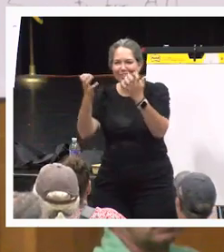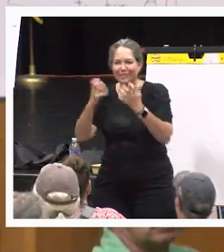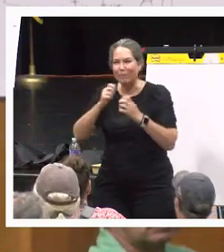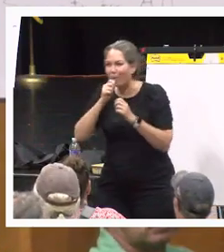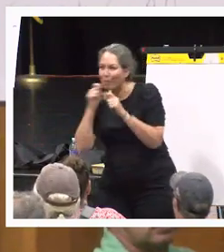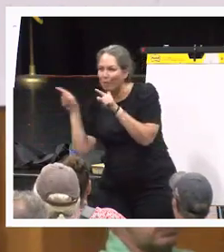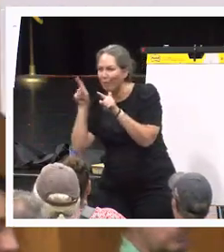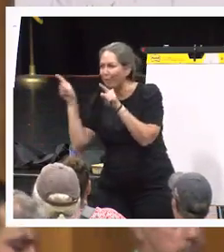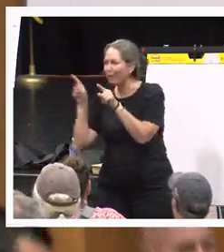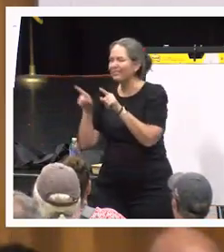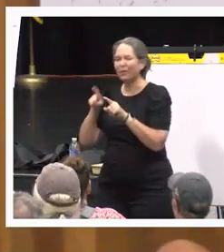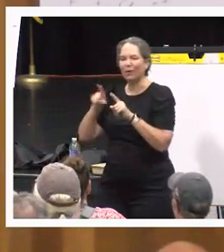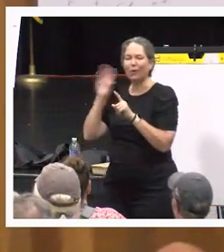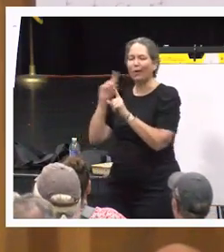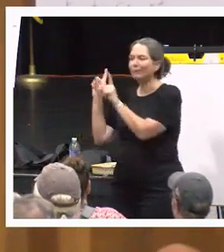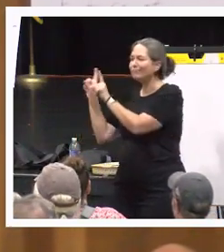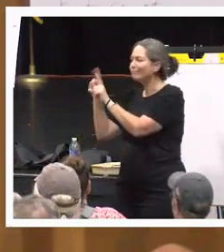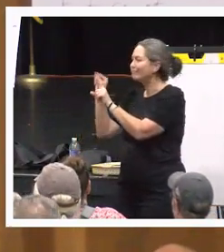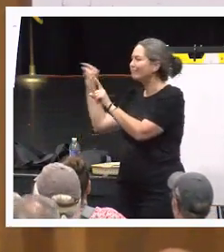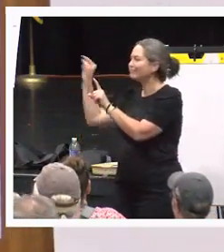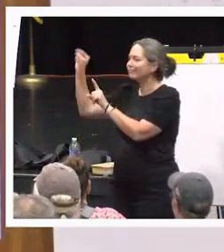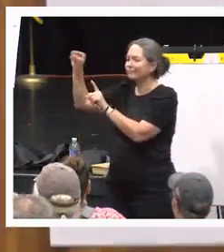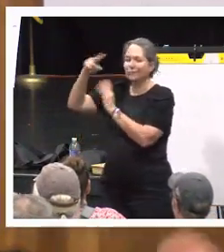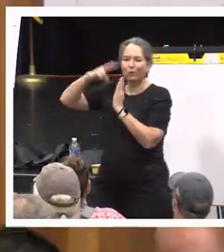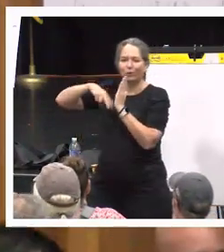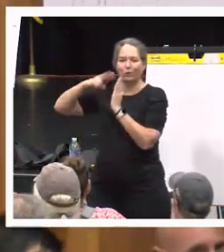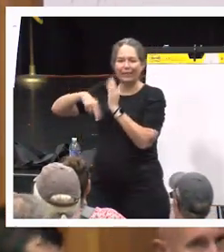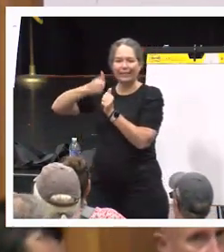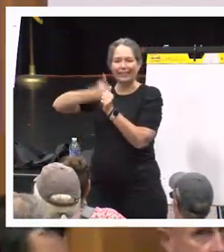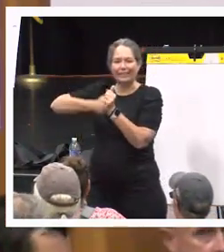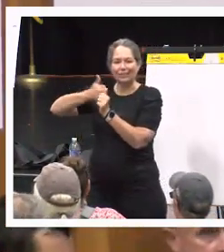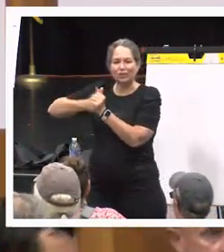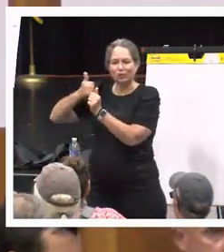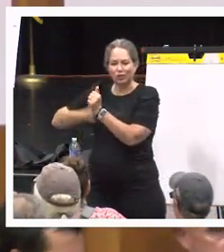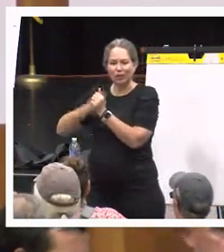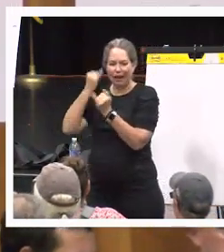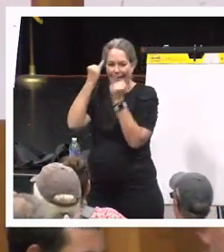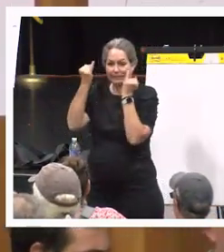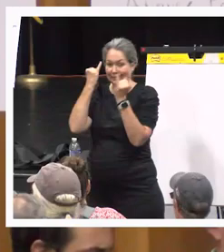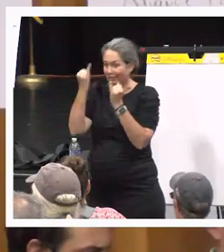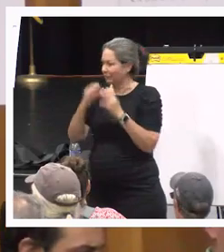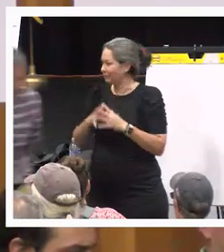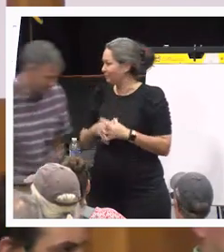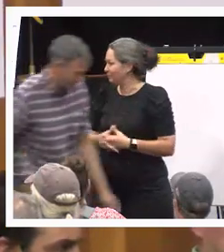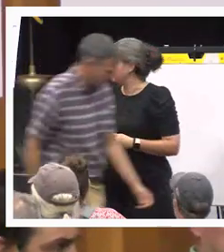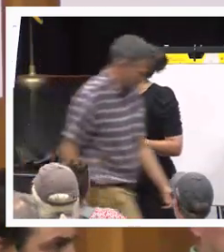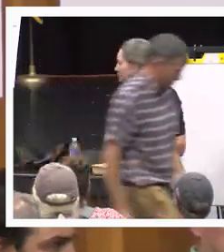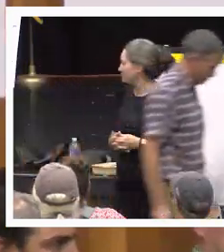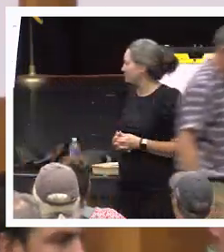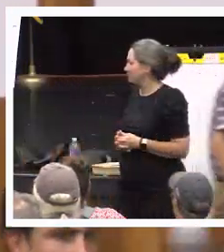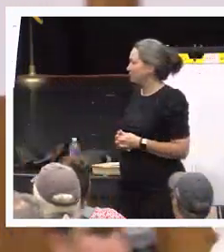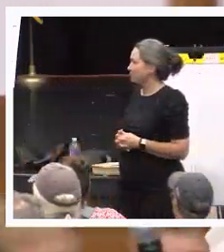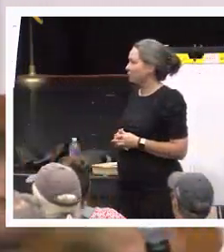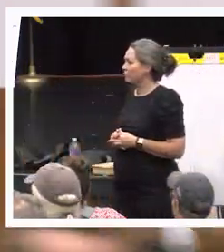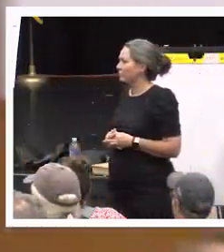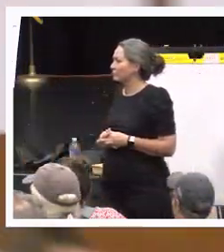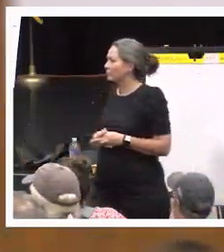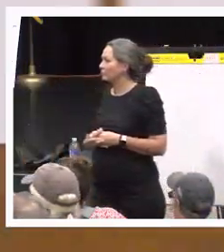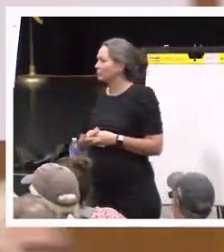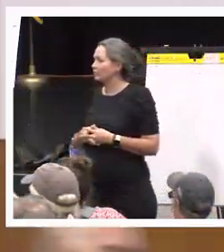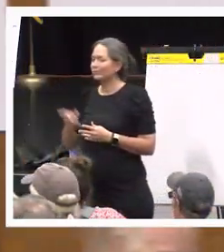and we'll start over here. Is there someone who would read the first idea on the list? Sure. Thank